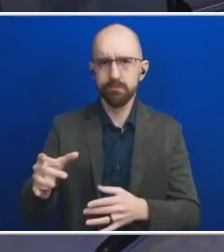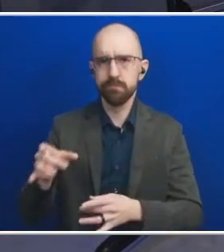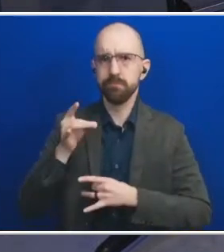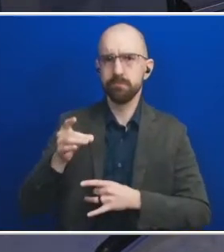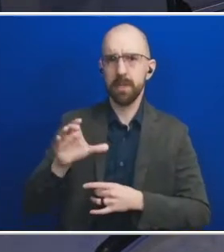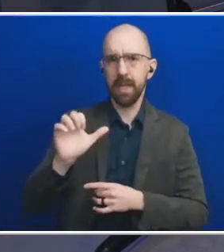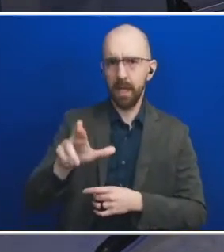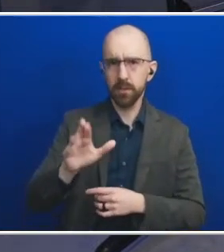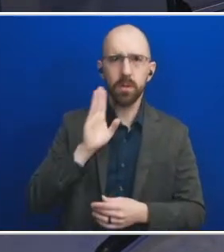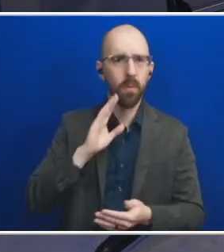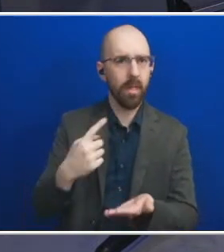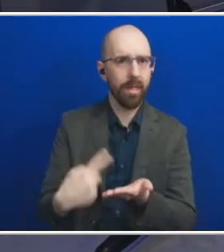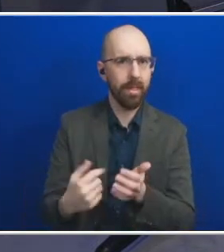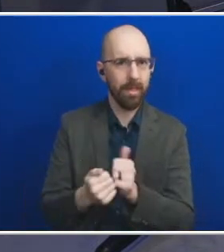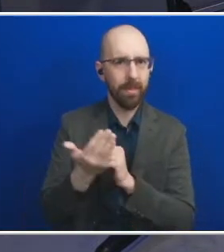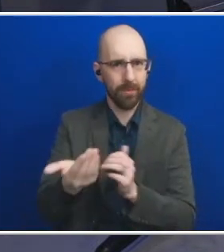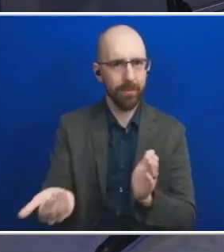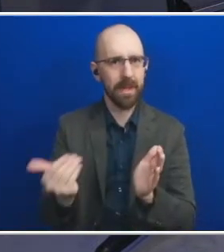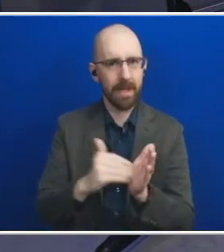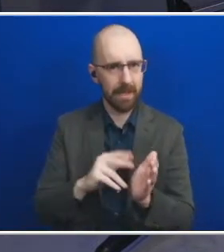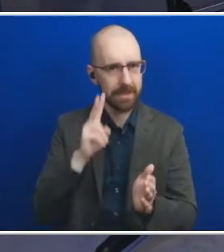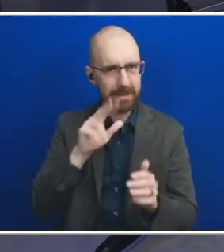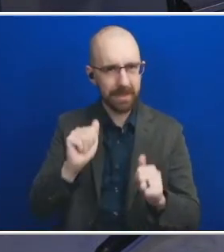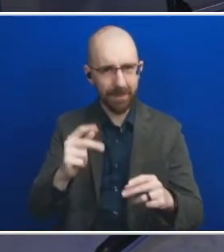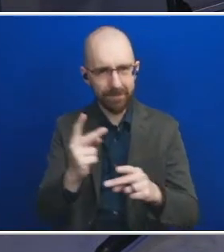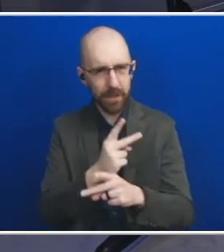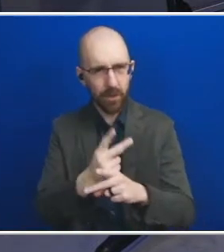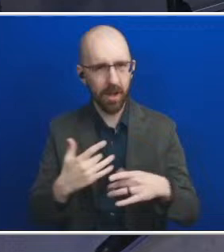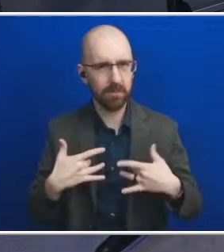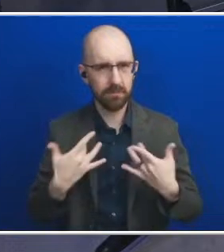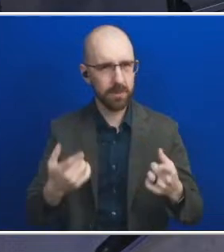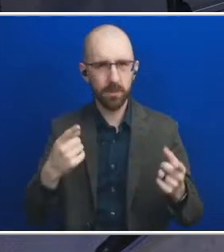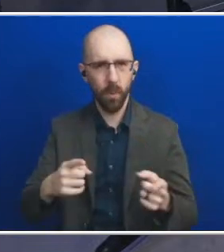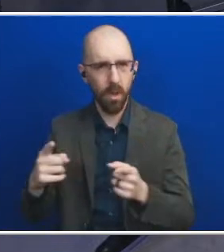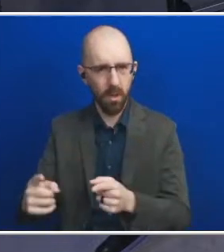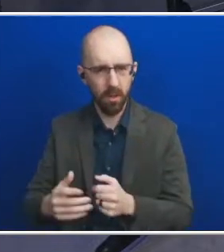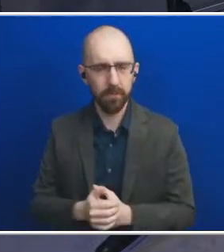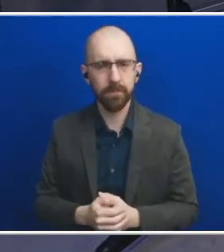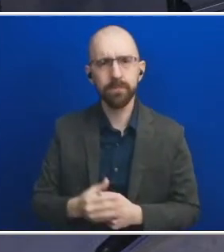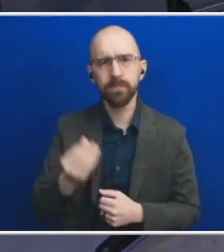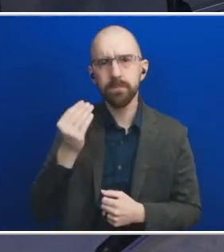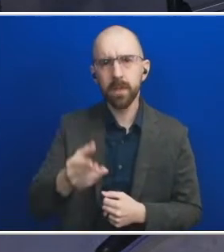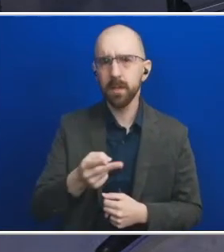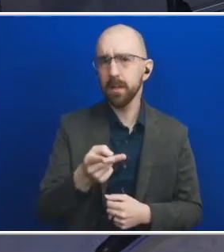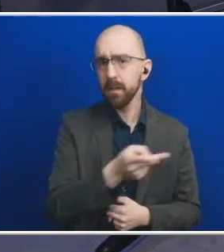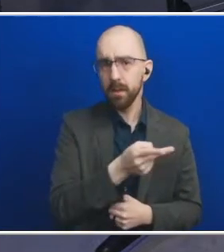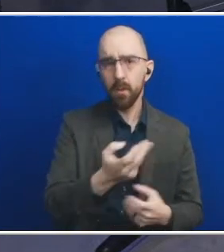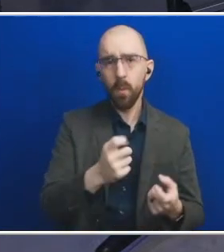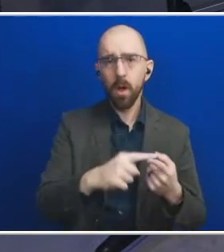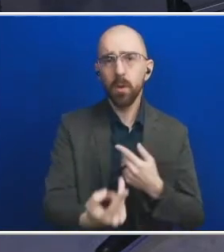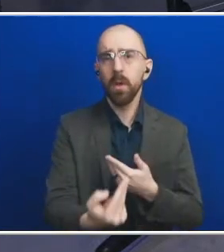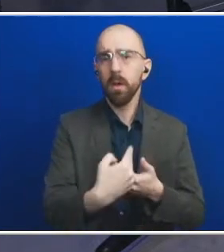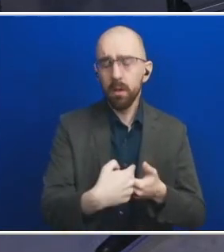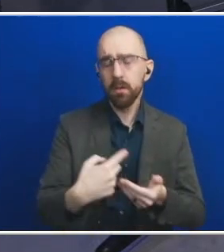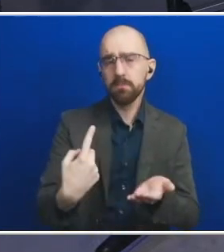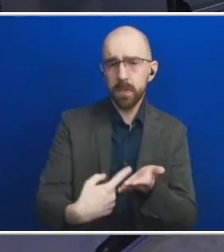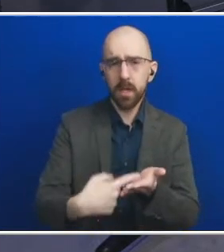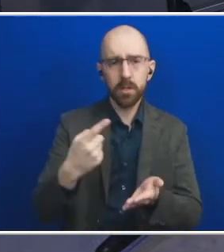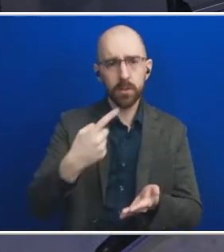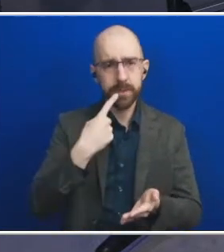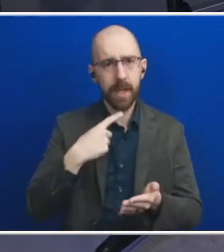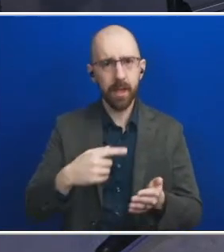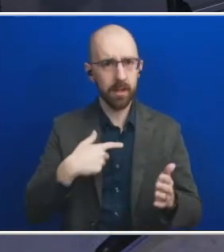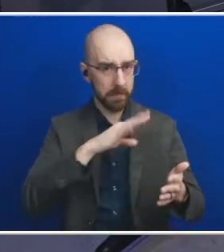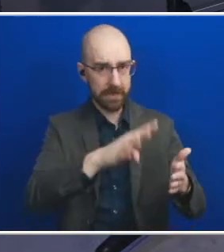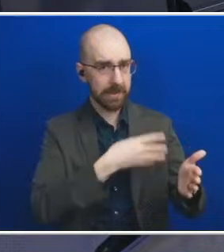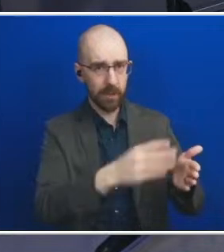about it again and see if we can't figure out what's going on. When I told you that Hannah and Jackson wanted to come in and talk about this, you said, clear my schedule, I'm coming in, because